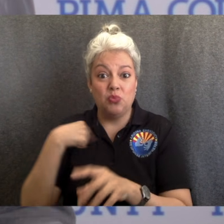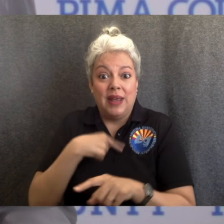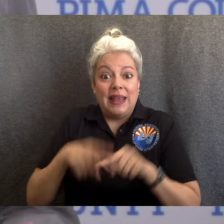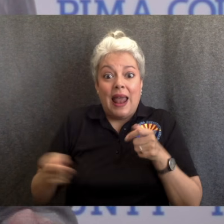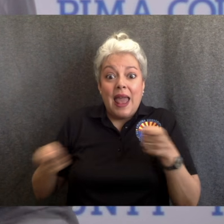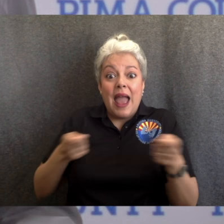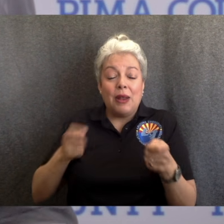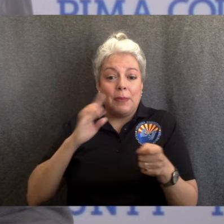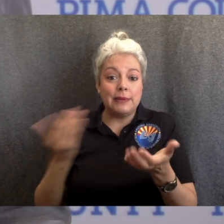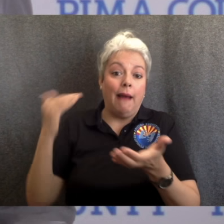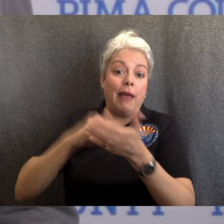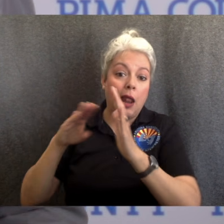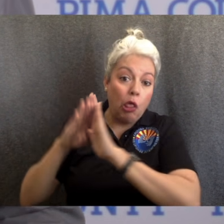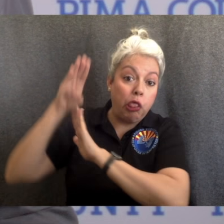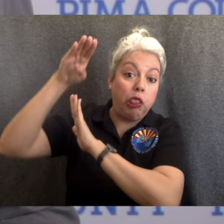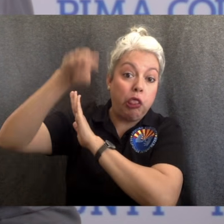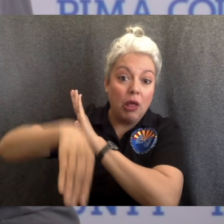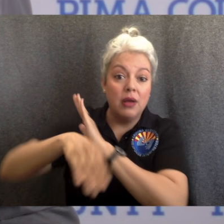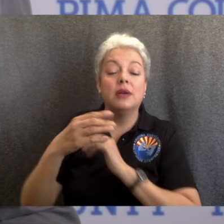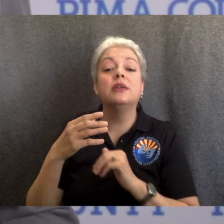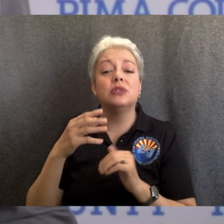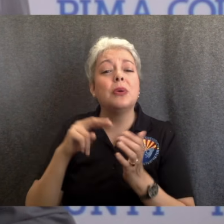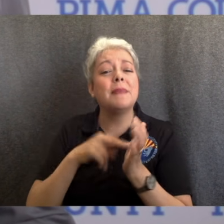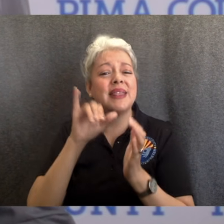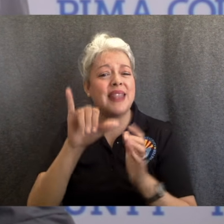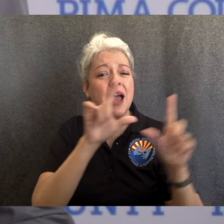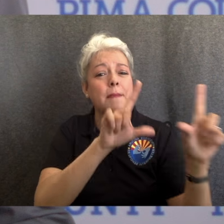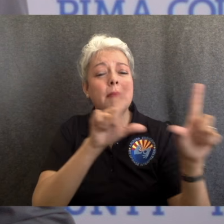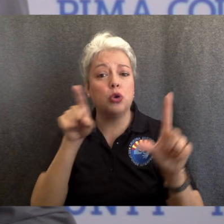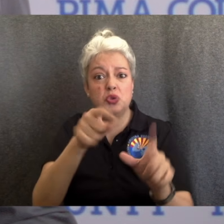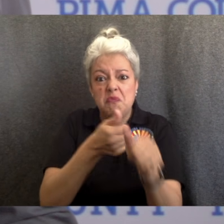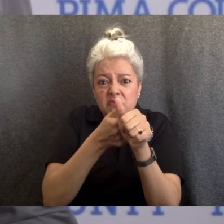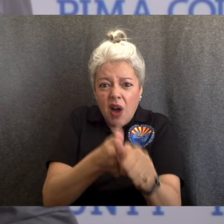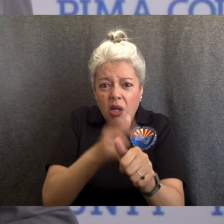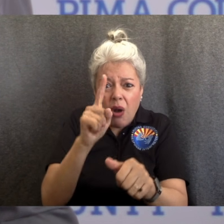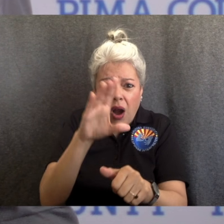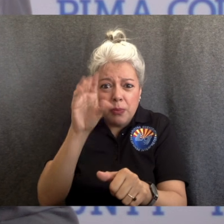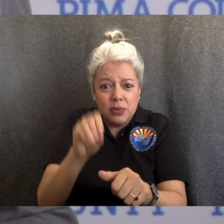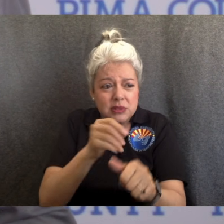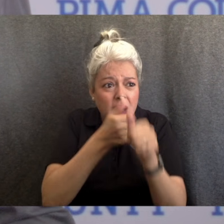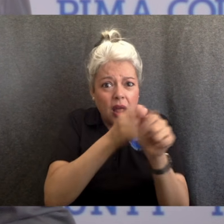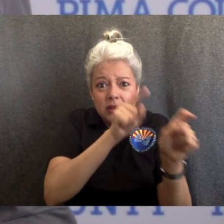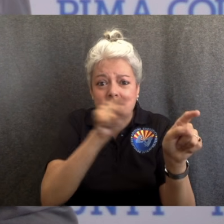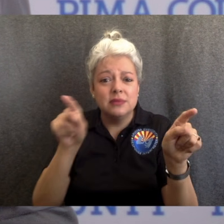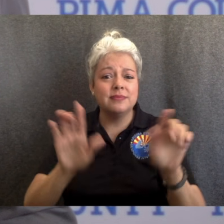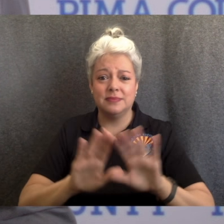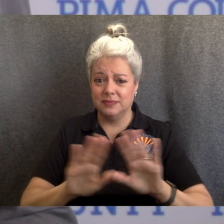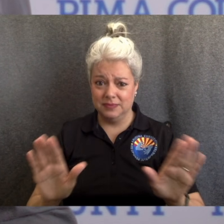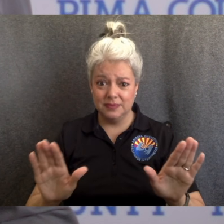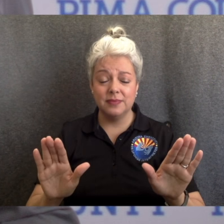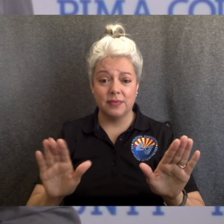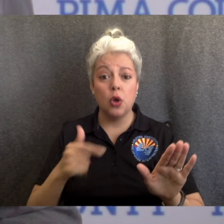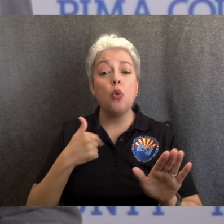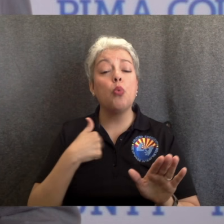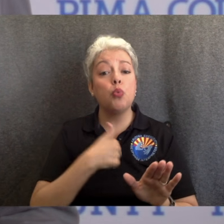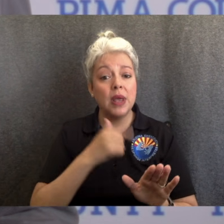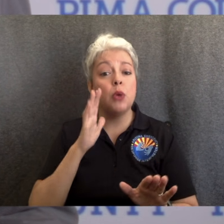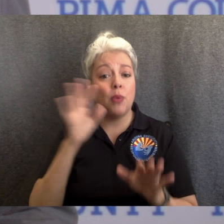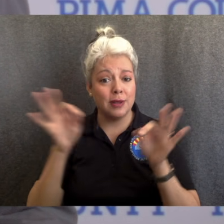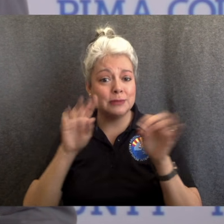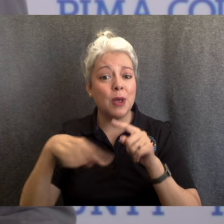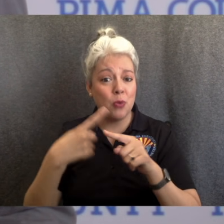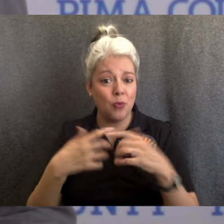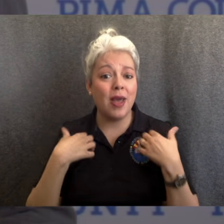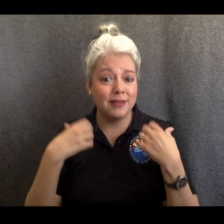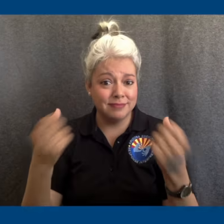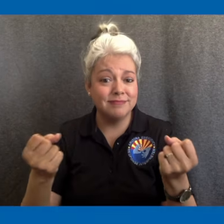about. Don't take them too much to heart. We're going to get through this. This has been your Pima County Public Health